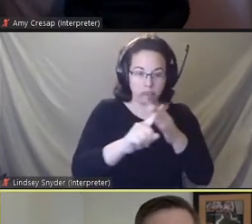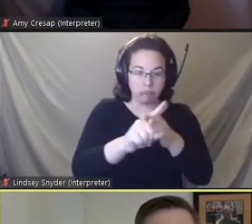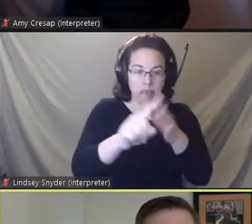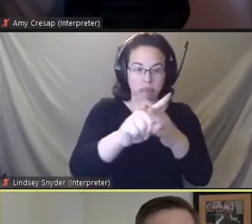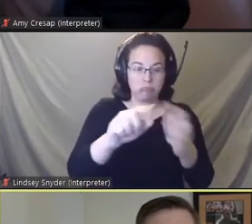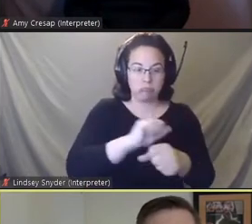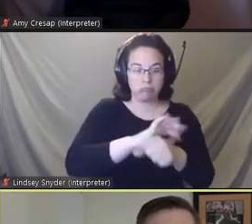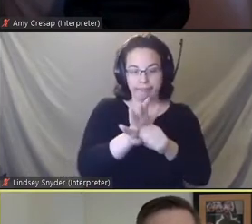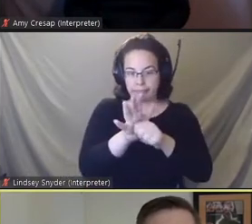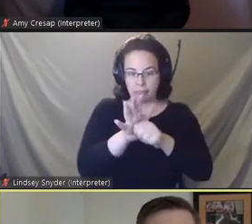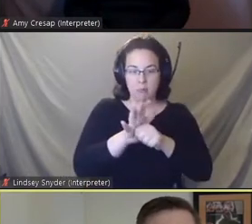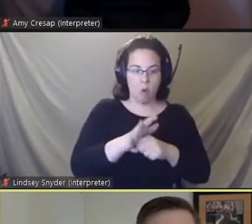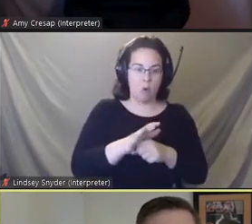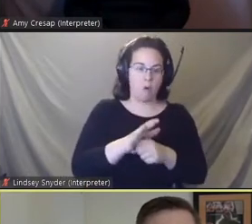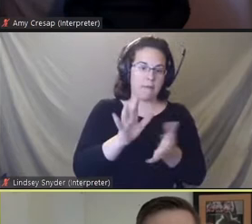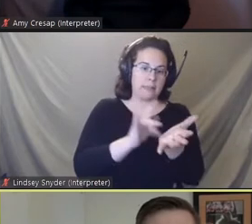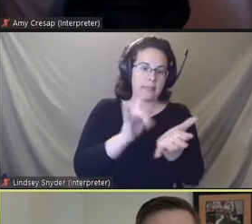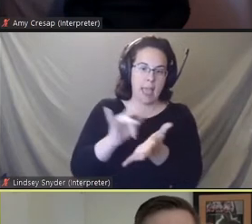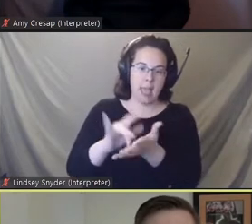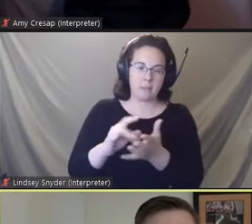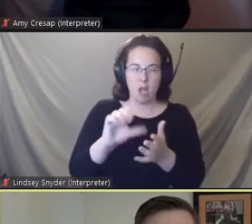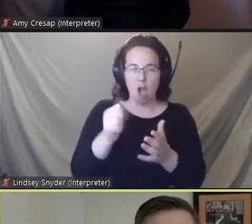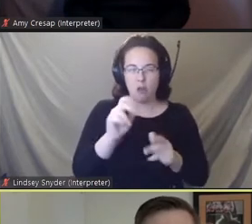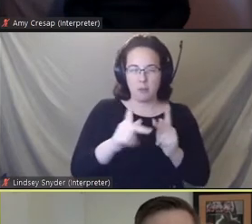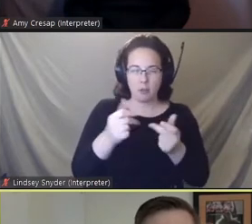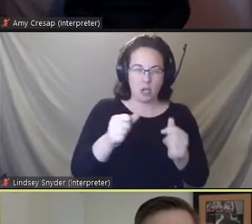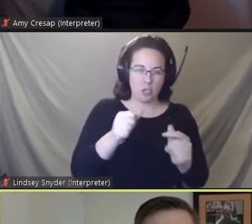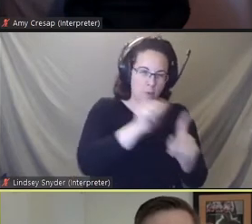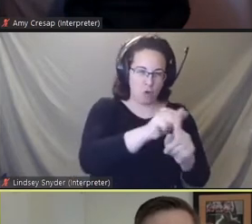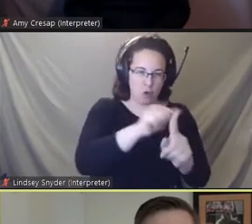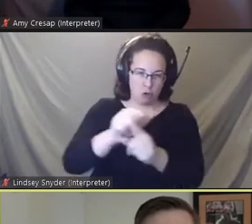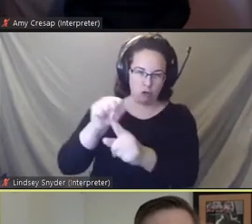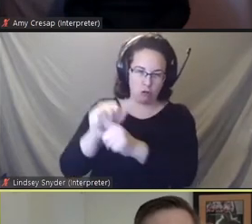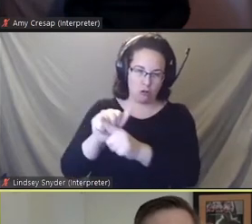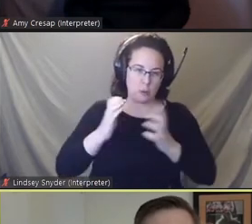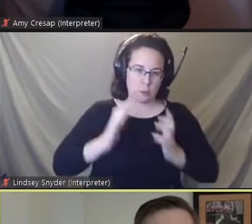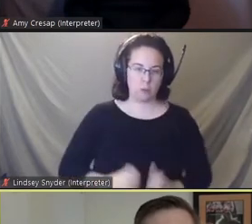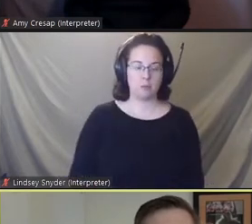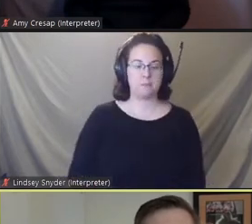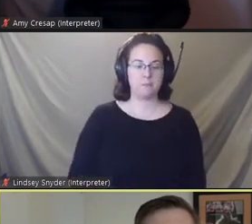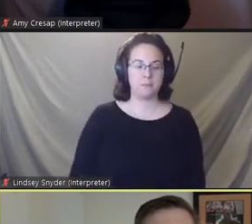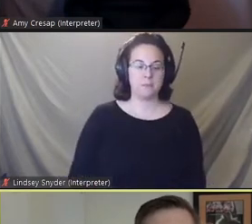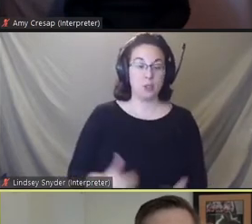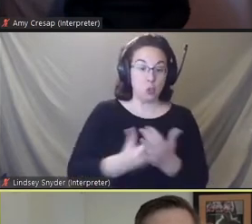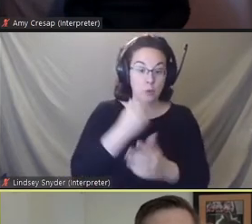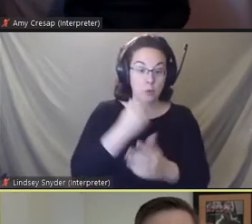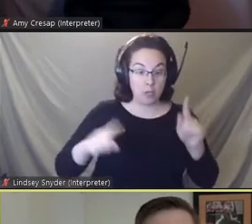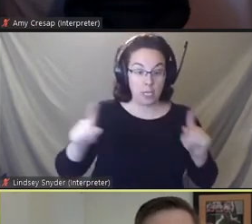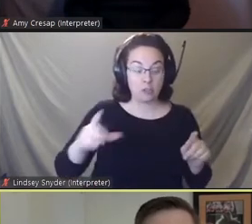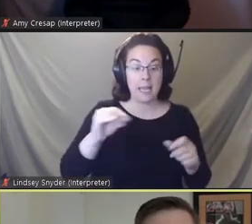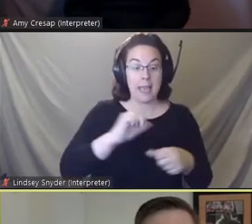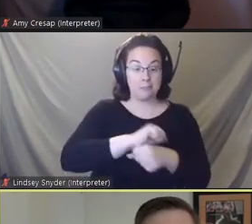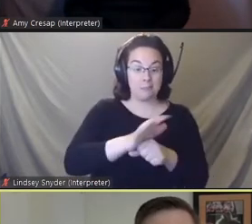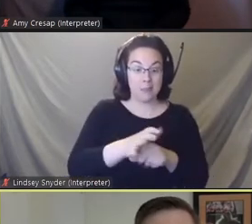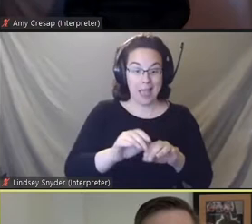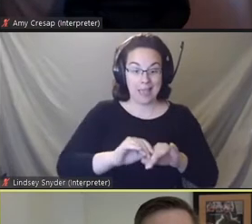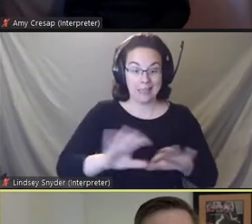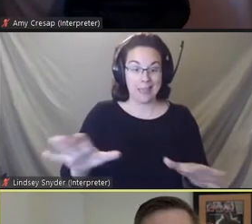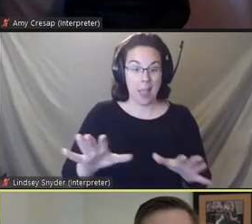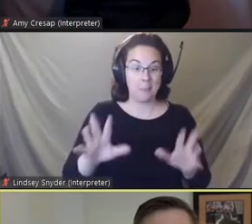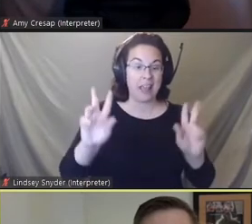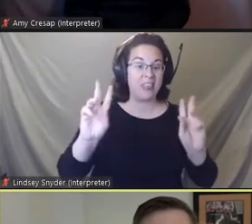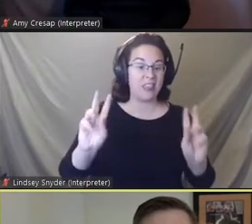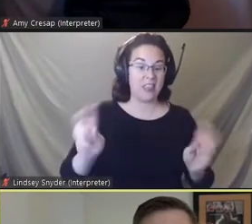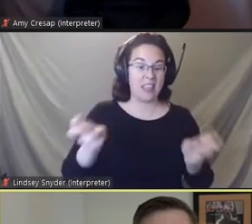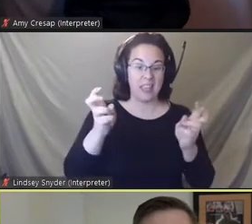the tactics being used by fraudsters. New variations and pandemic-themed hooks continue to evolve and